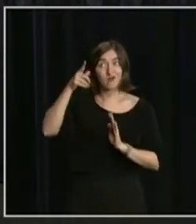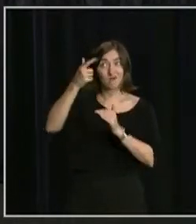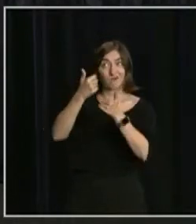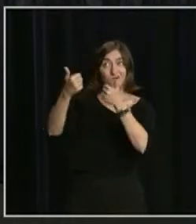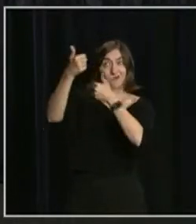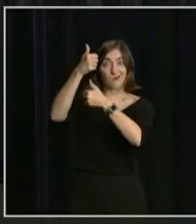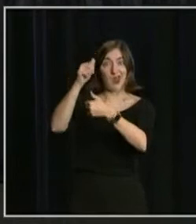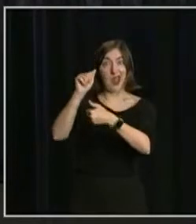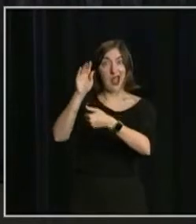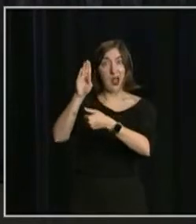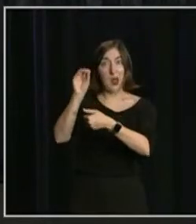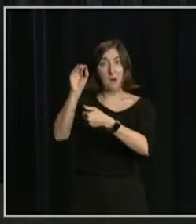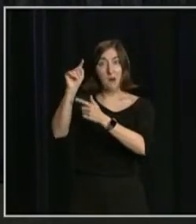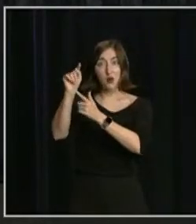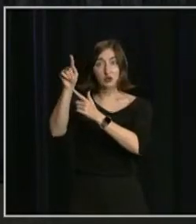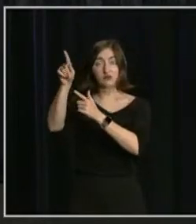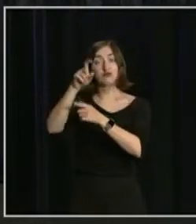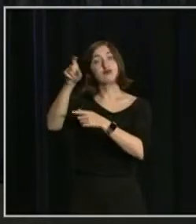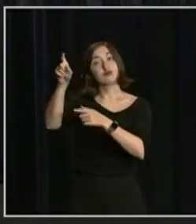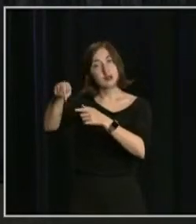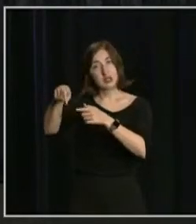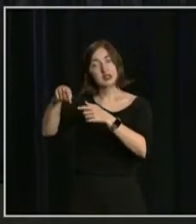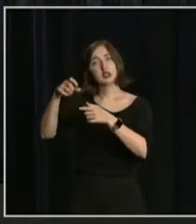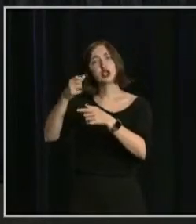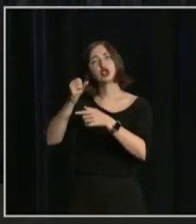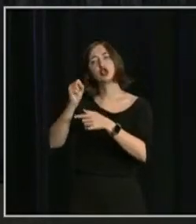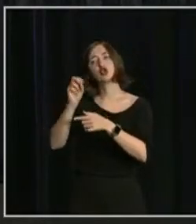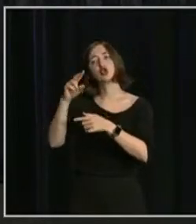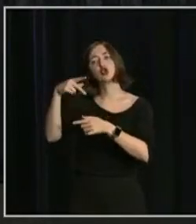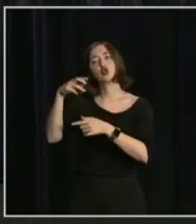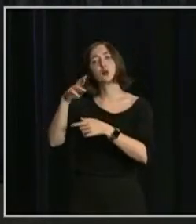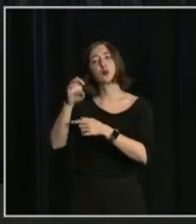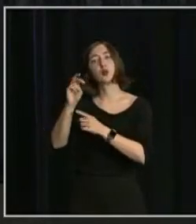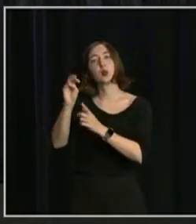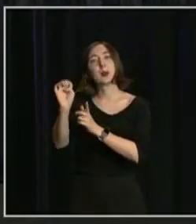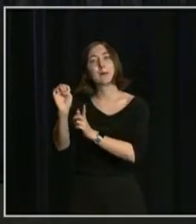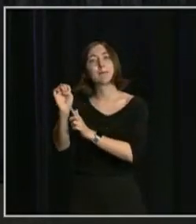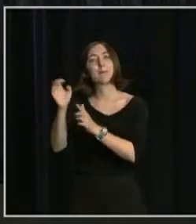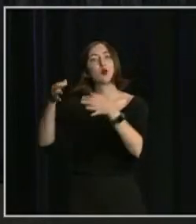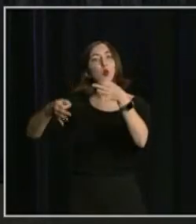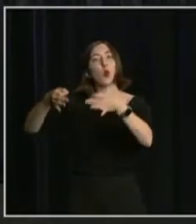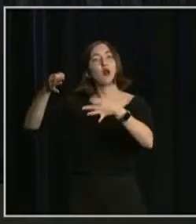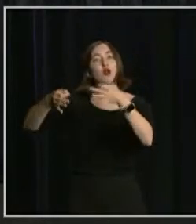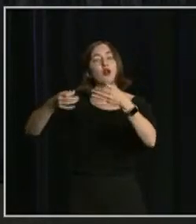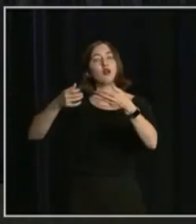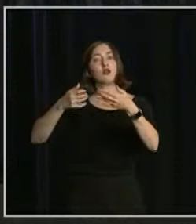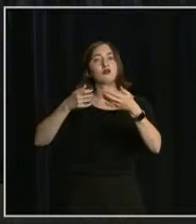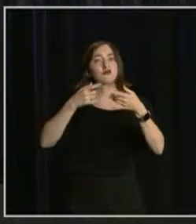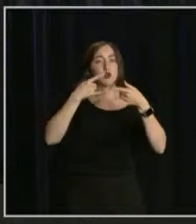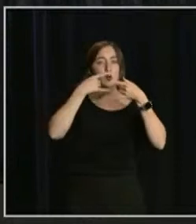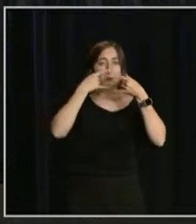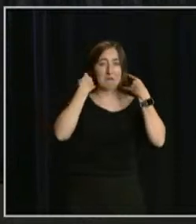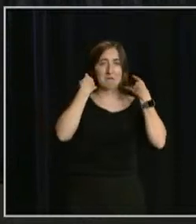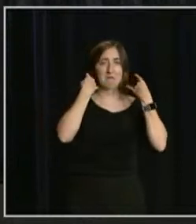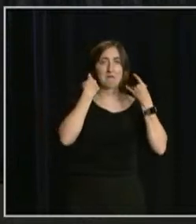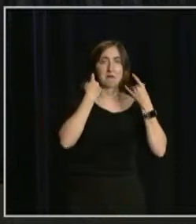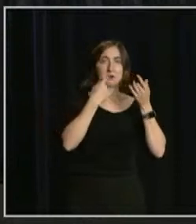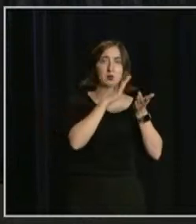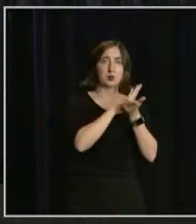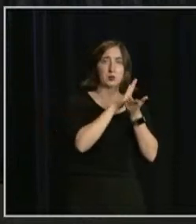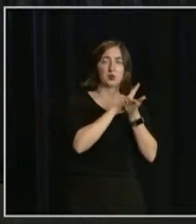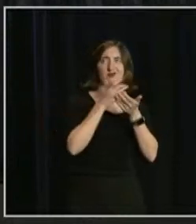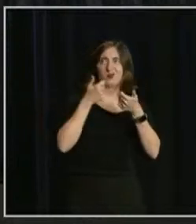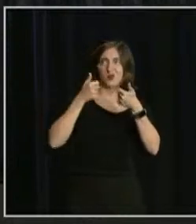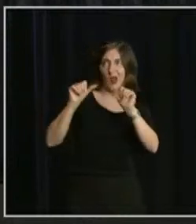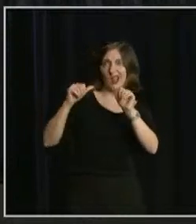Court, Texas Supreme Court, trying to invalidate whatever you're doing over here. What is the level? I mean,